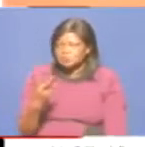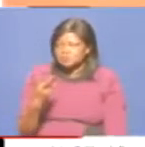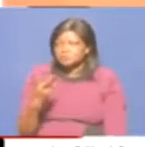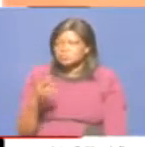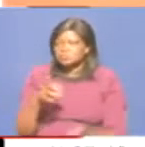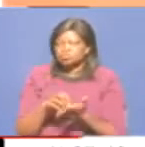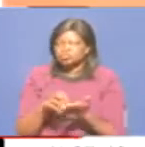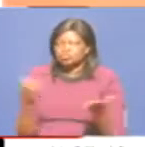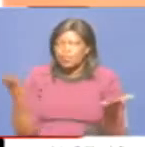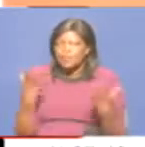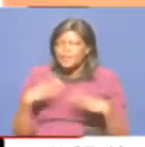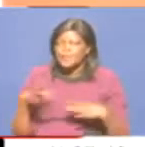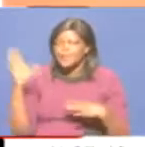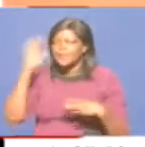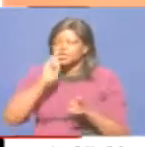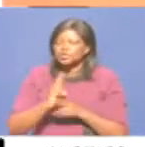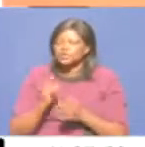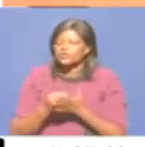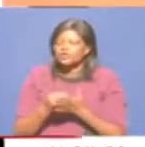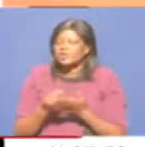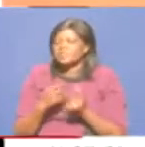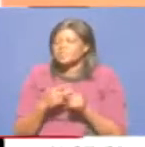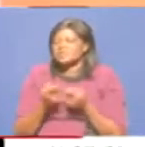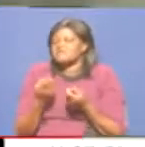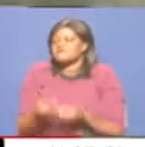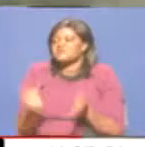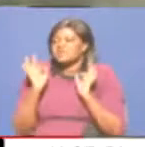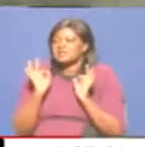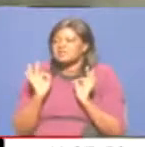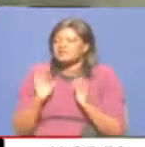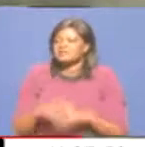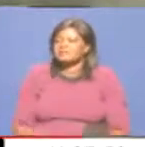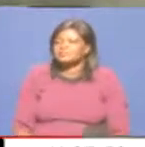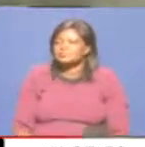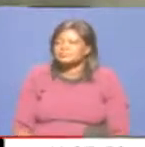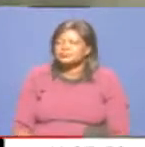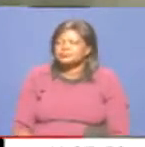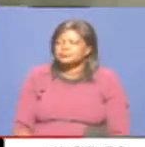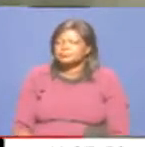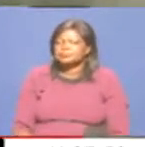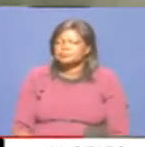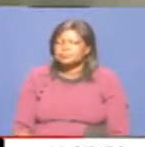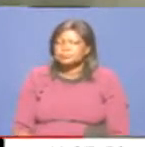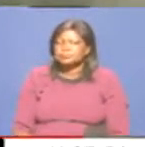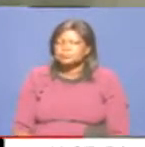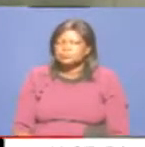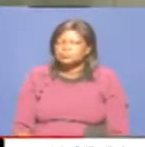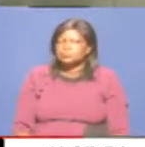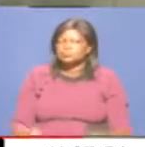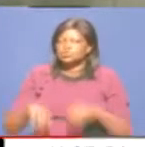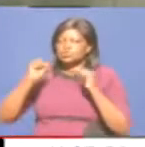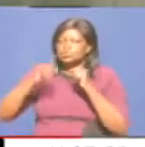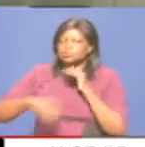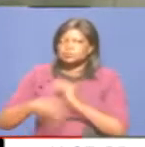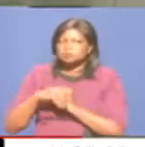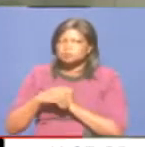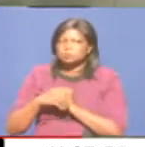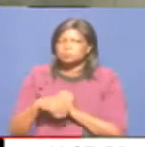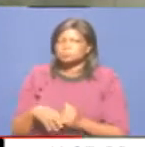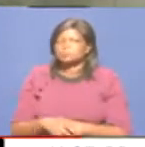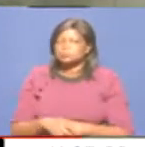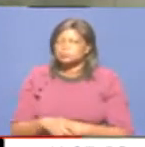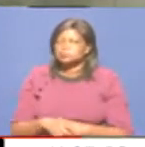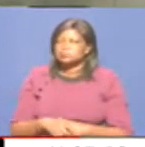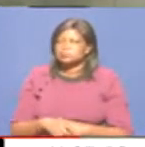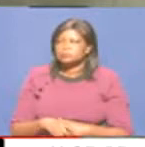people misappropriate funds and they go scot-free. Yes, and actually that's a big problem. You can you can add on that. On that, just a little.